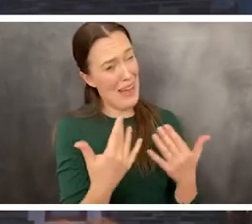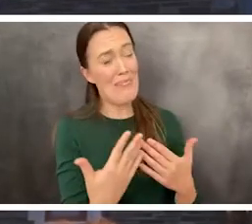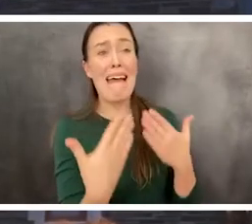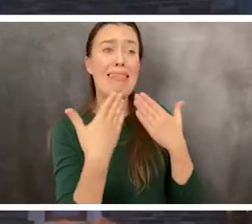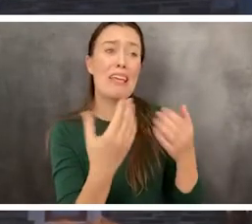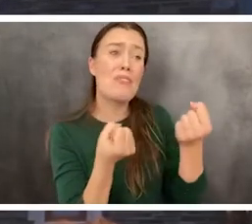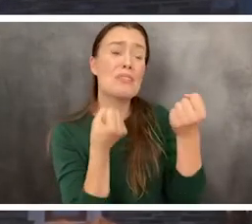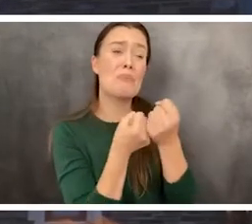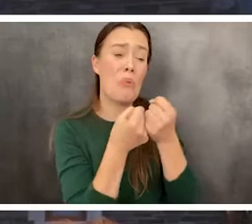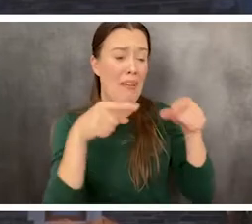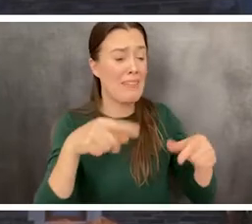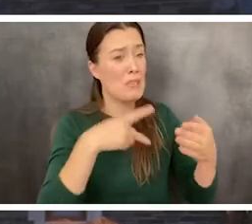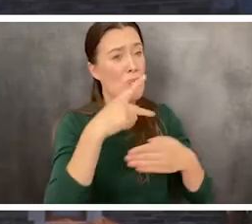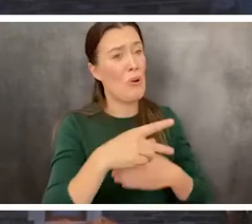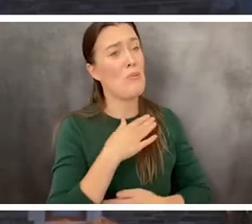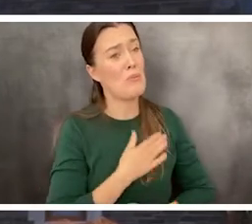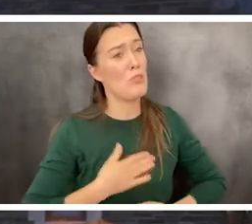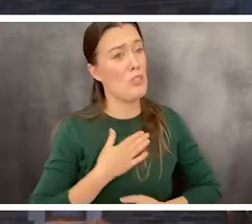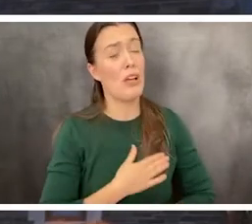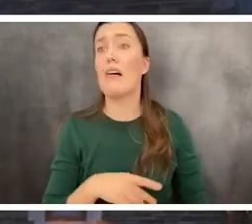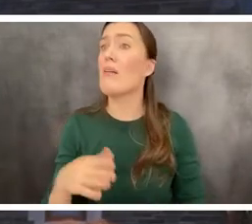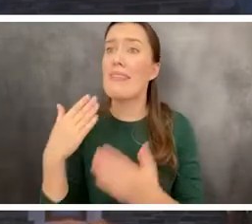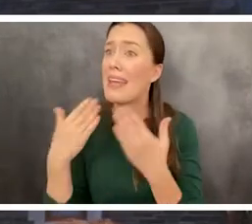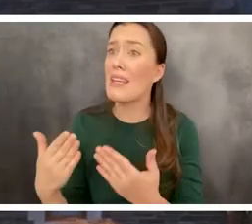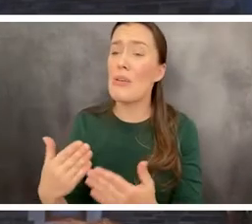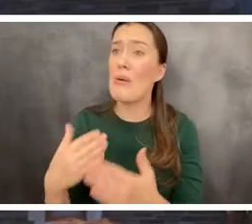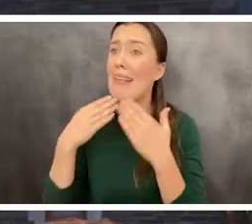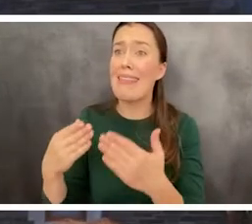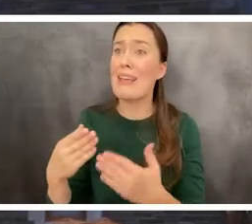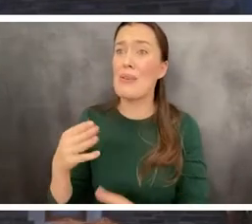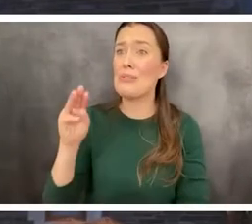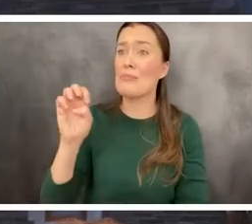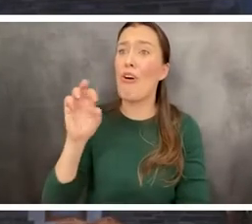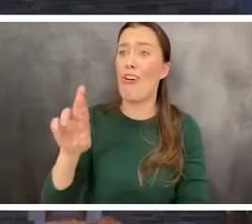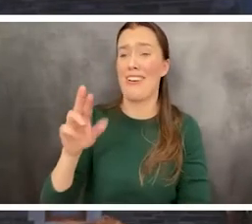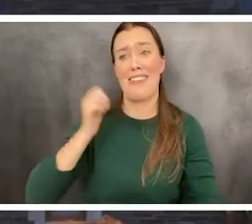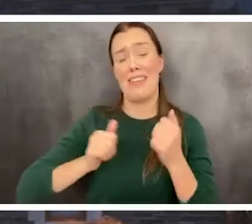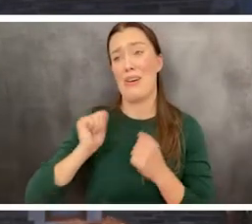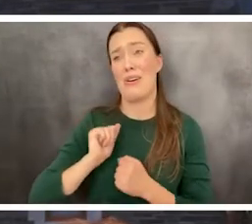and thanks for all your support of this programming. We really appreciate it. Well, thank you, and thank you for being here. It's,